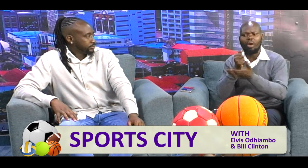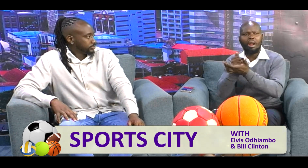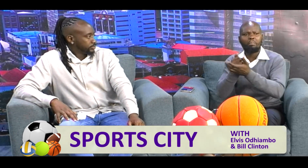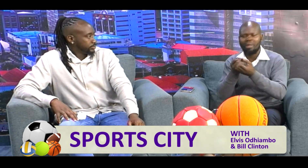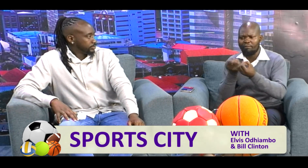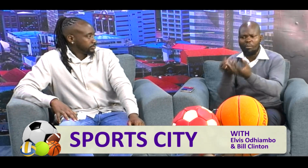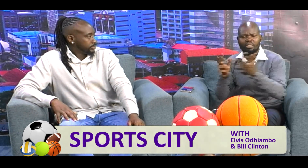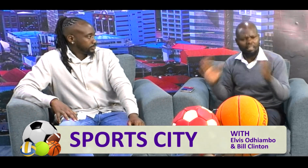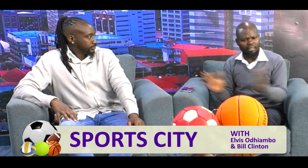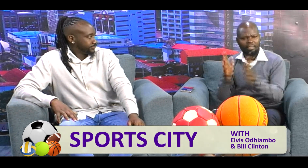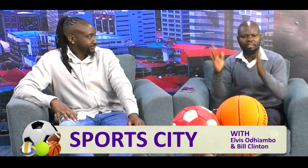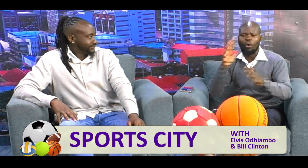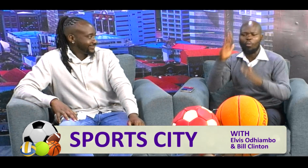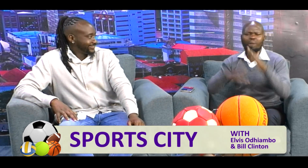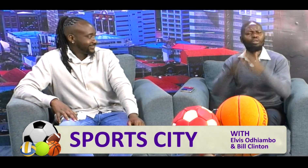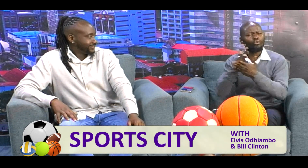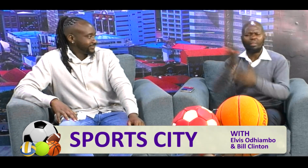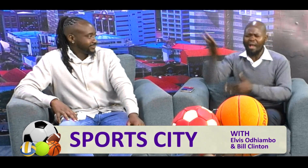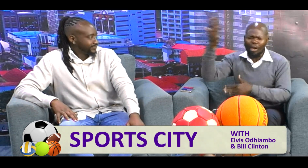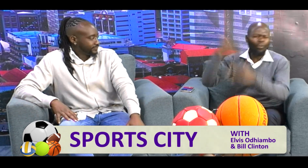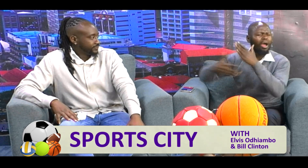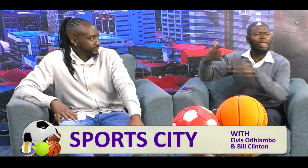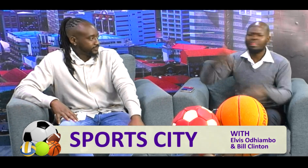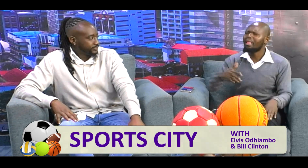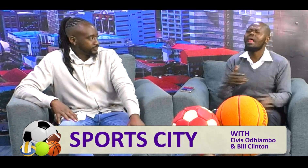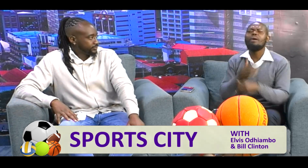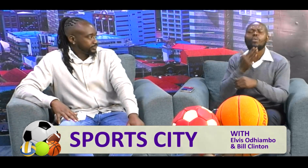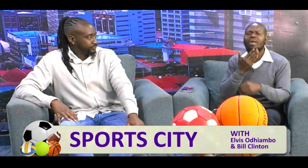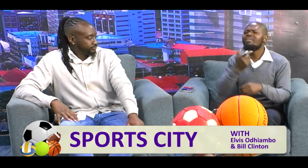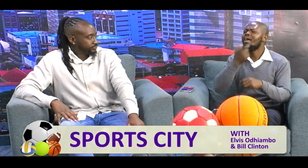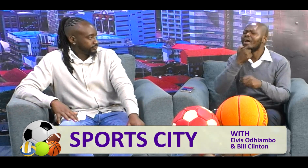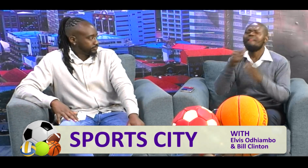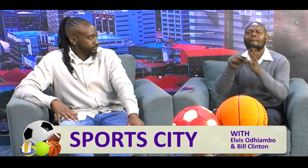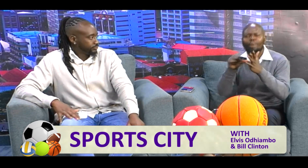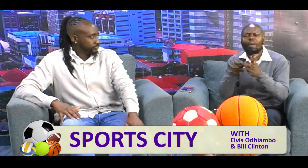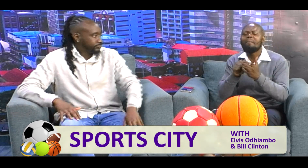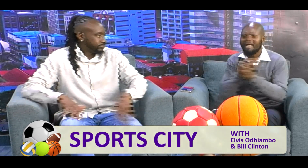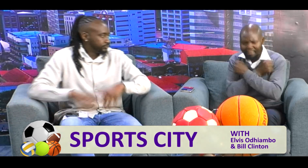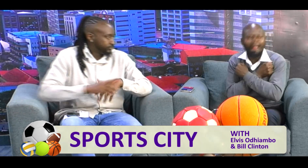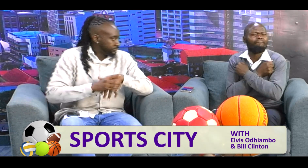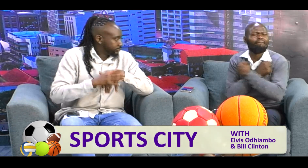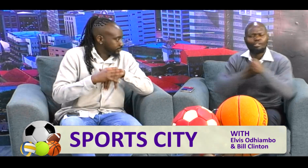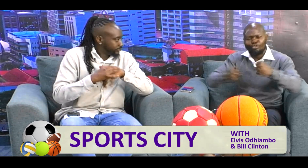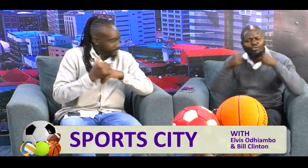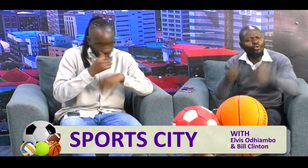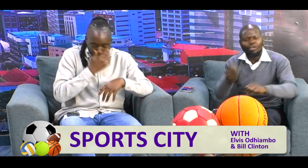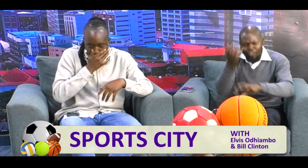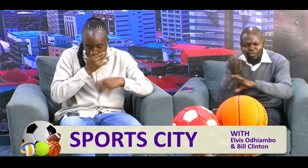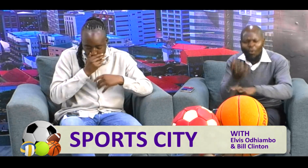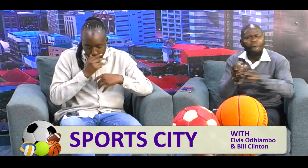another federation can maybe help come in and help them, because as you said, Gor Mahia,